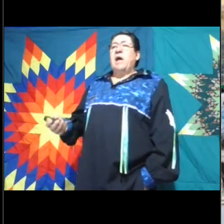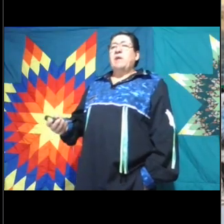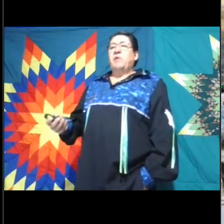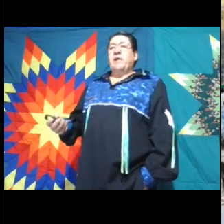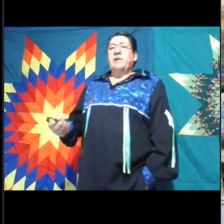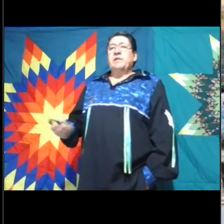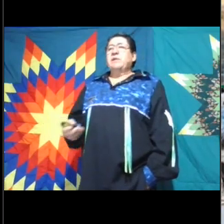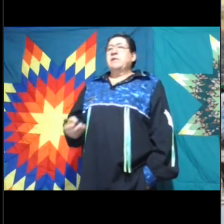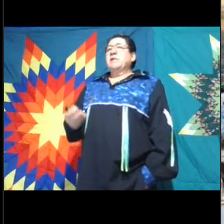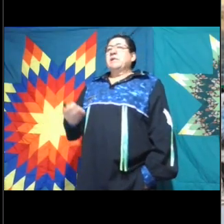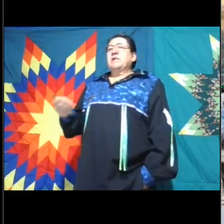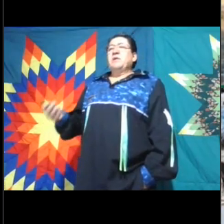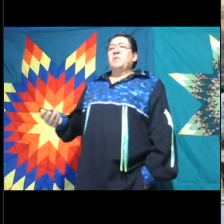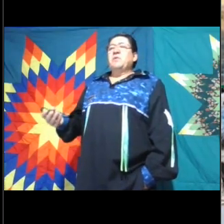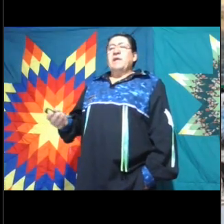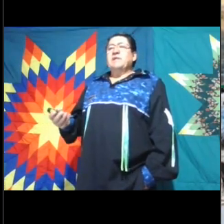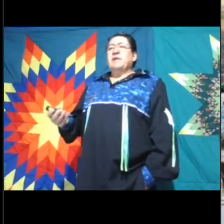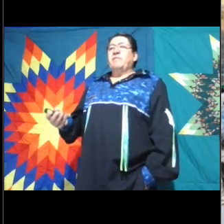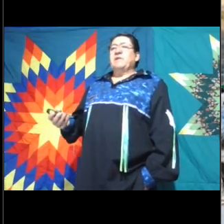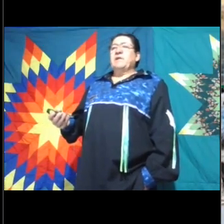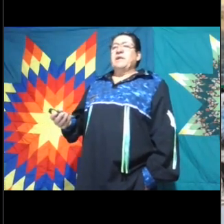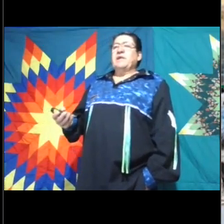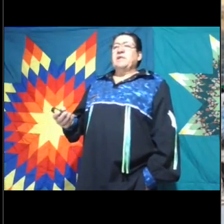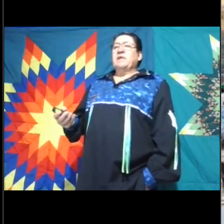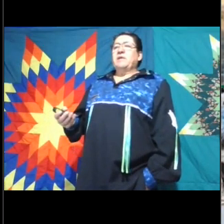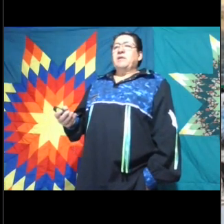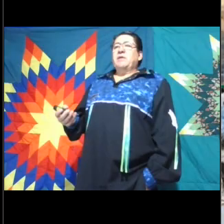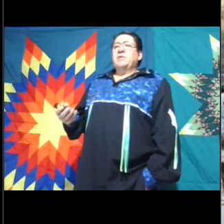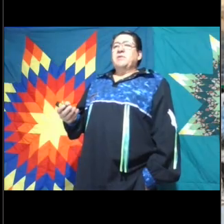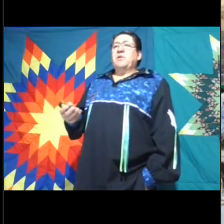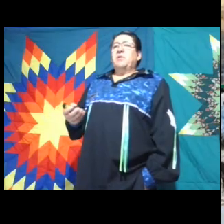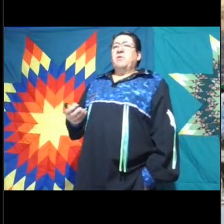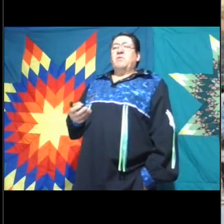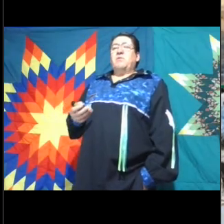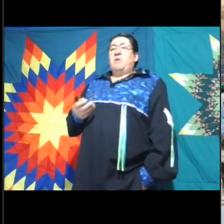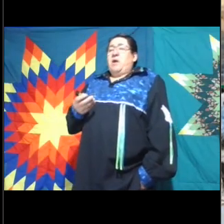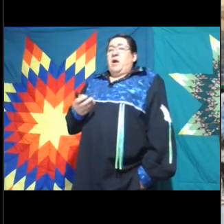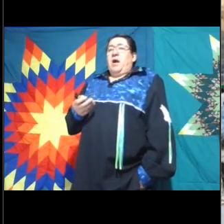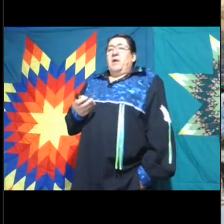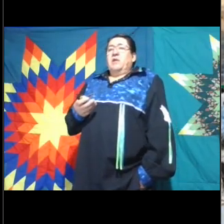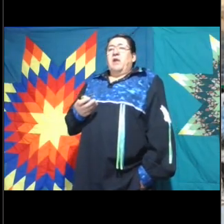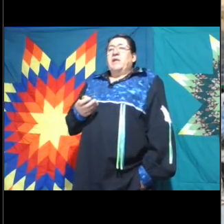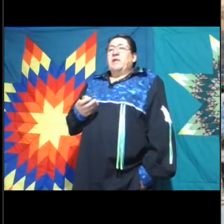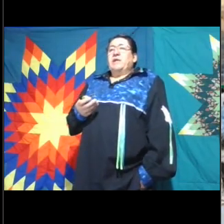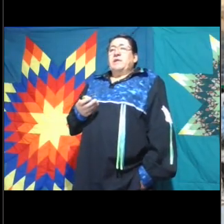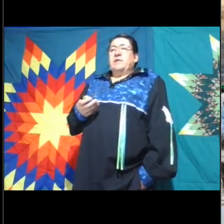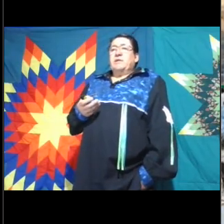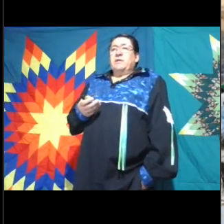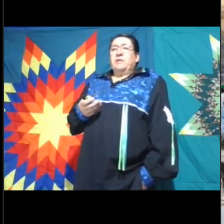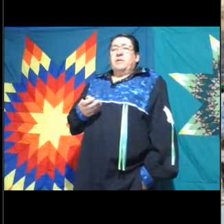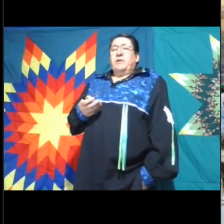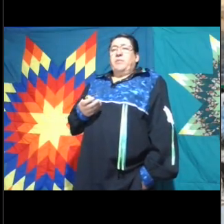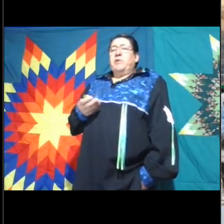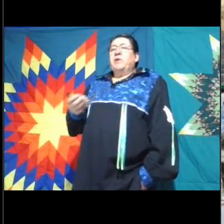no highways, no testing facilities. So a lot of